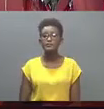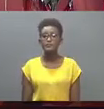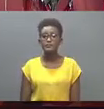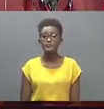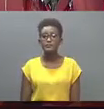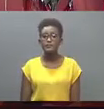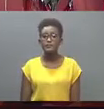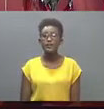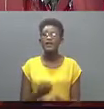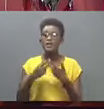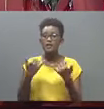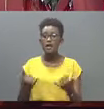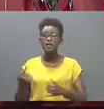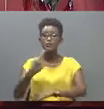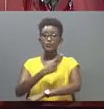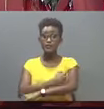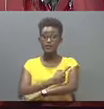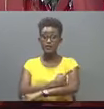abundance. And so today,